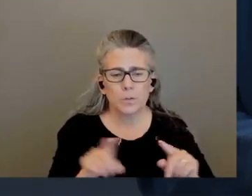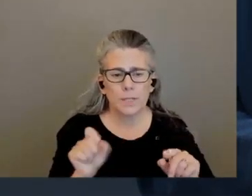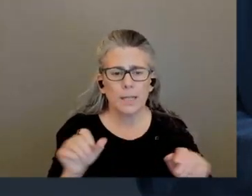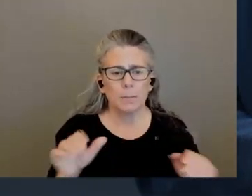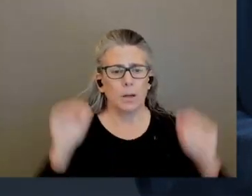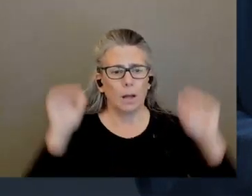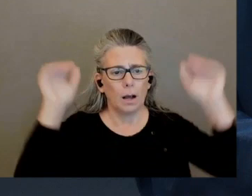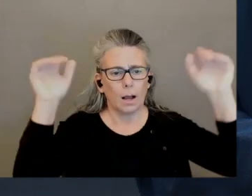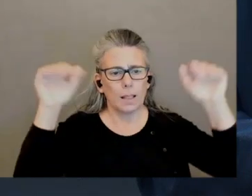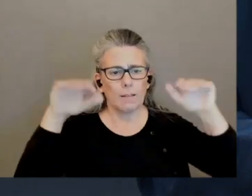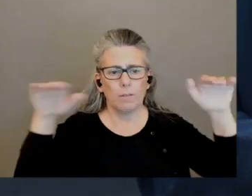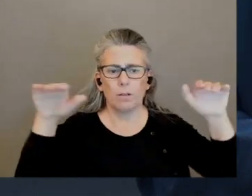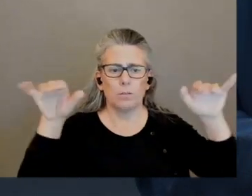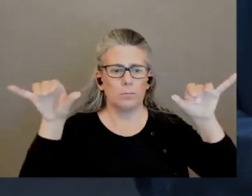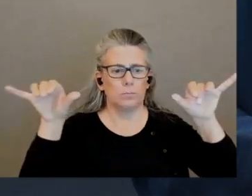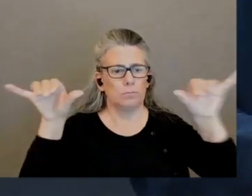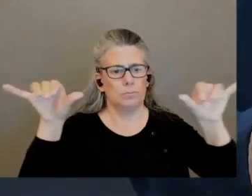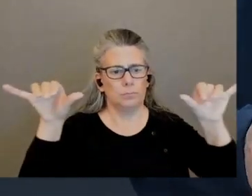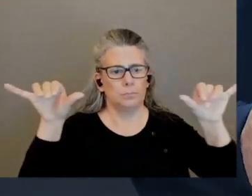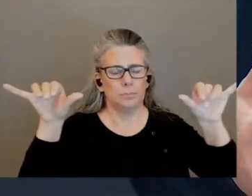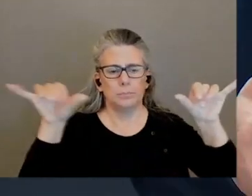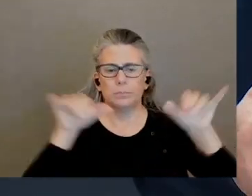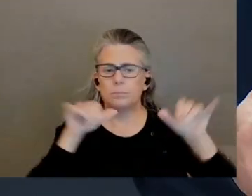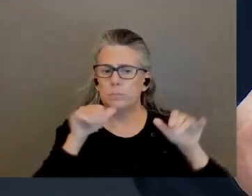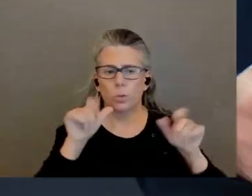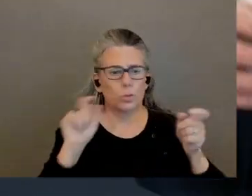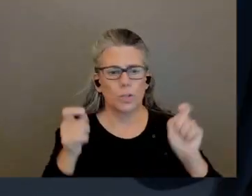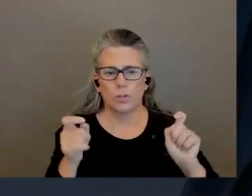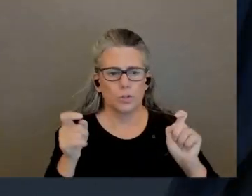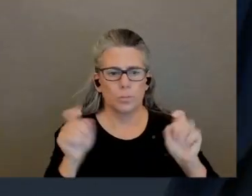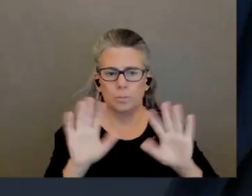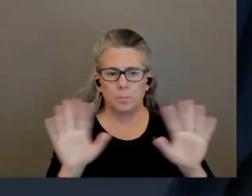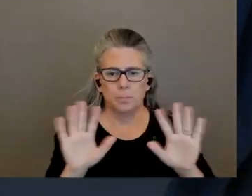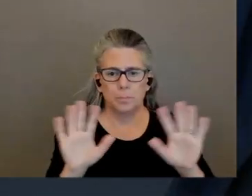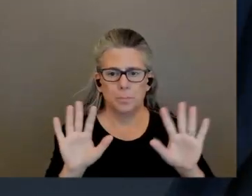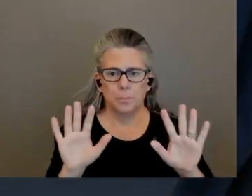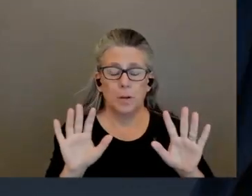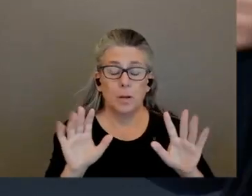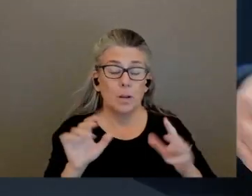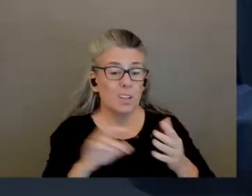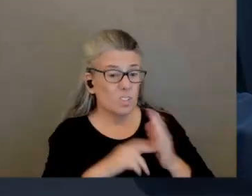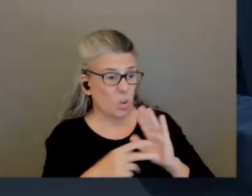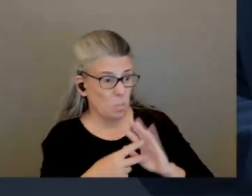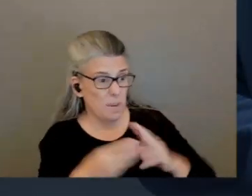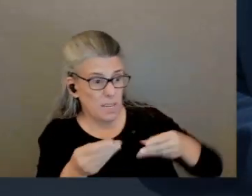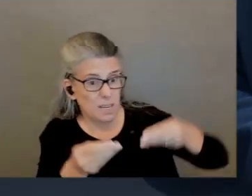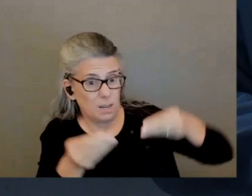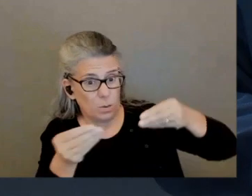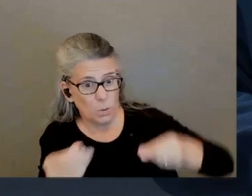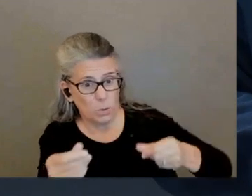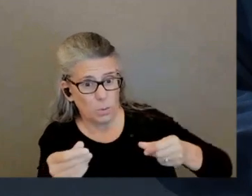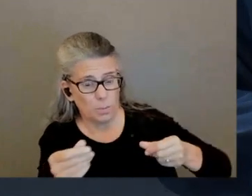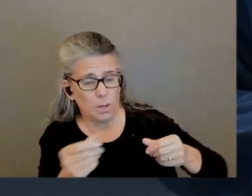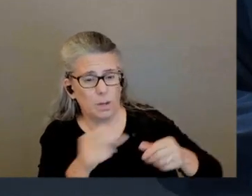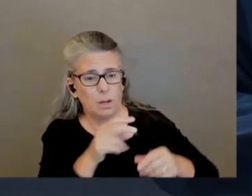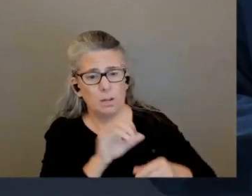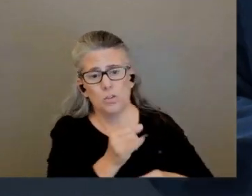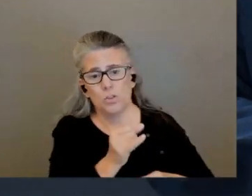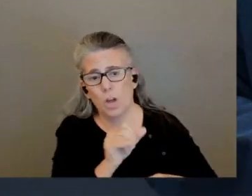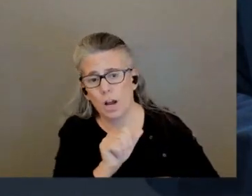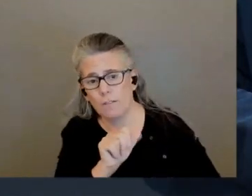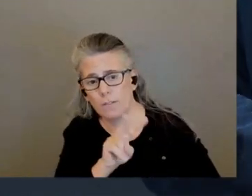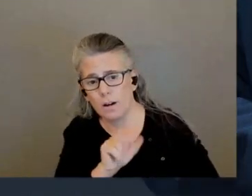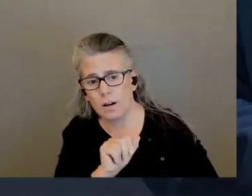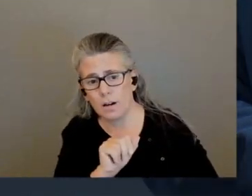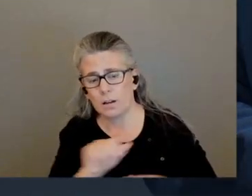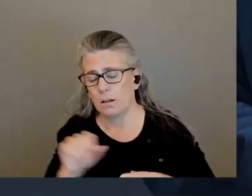remain completely unchanged. So it's the same Linux, same Java, same Python? From a Linux standpoint,